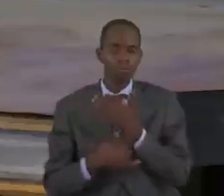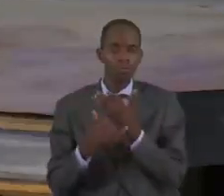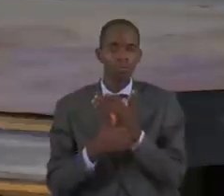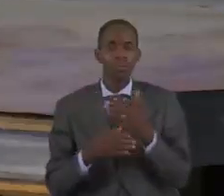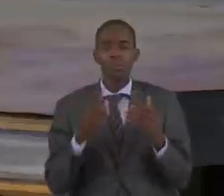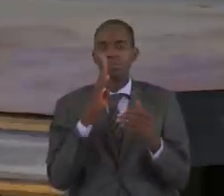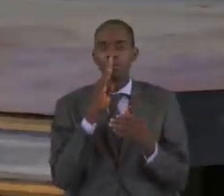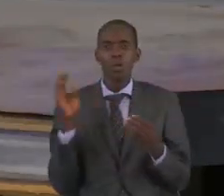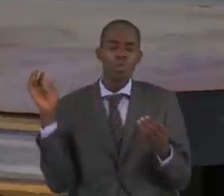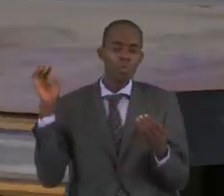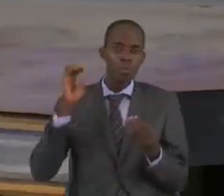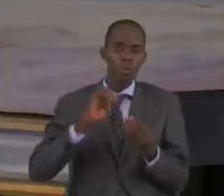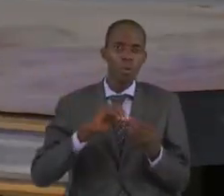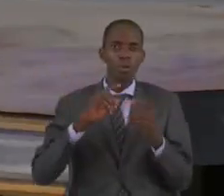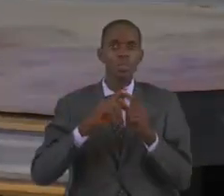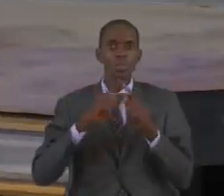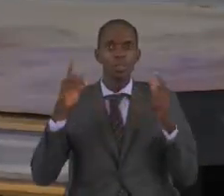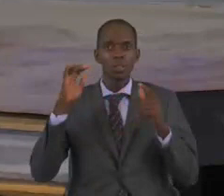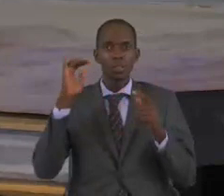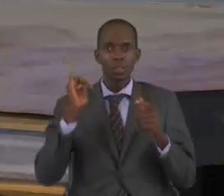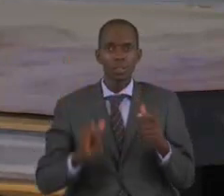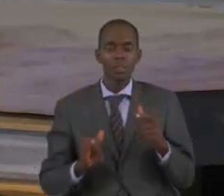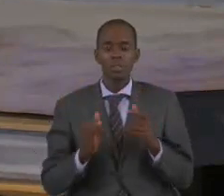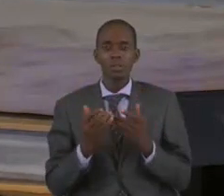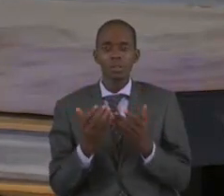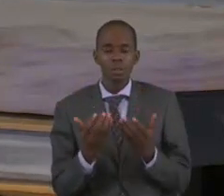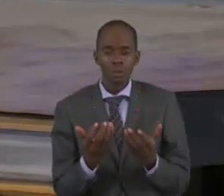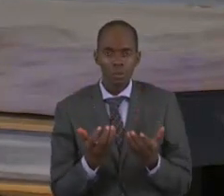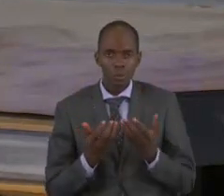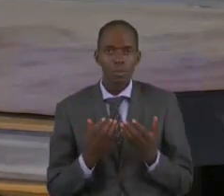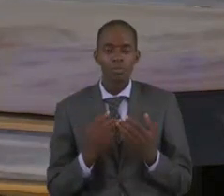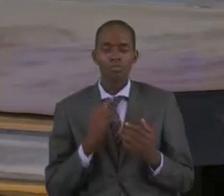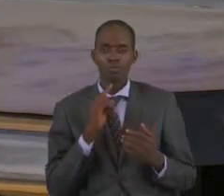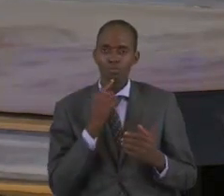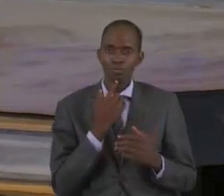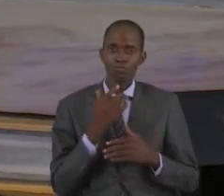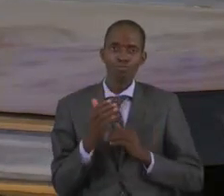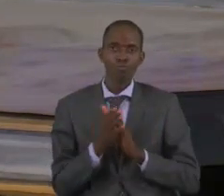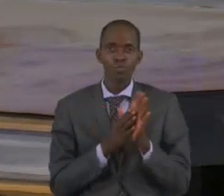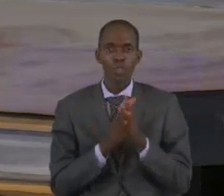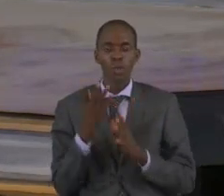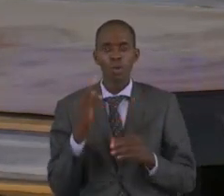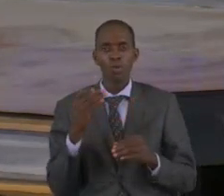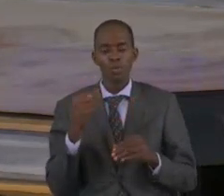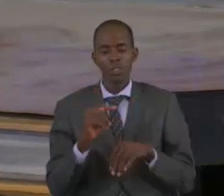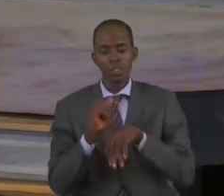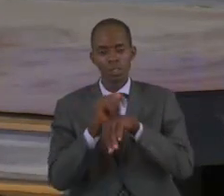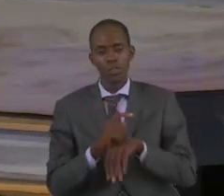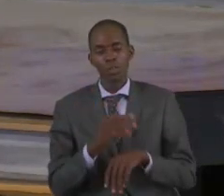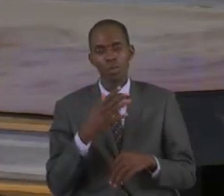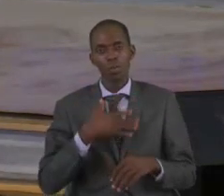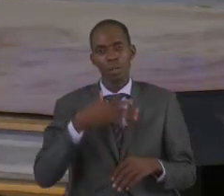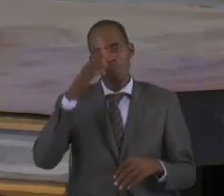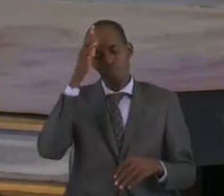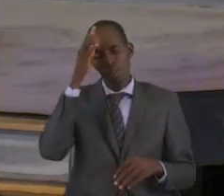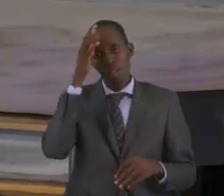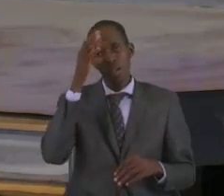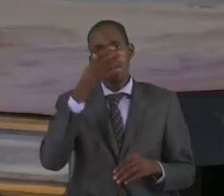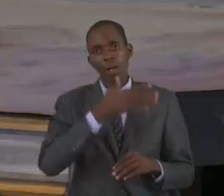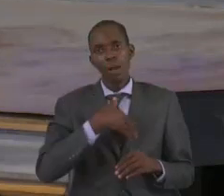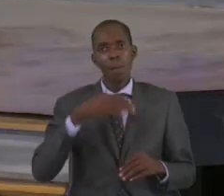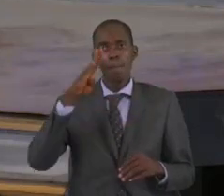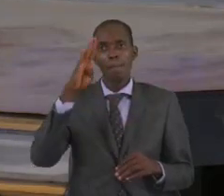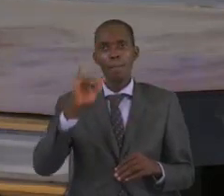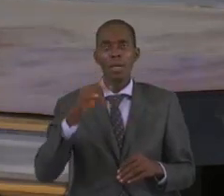exceedingly zealous of the traditions of my fathers. And look at what he became. By the grace